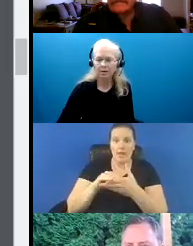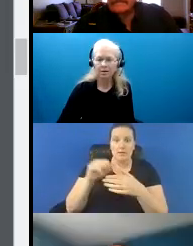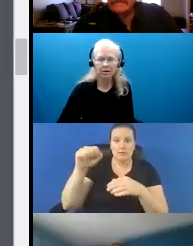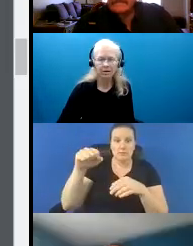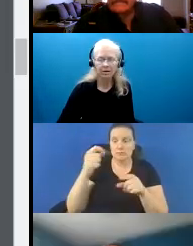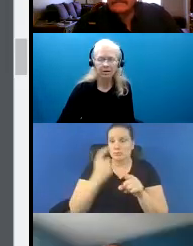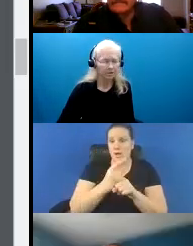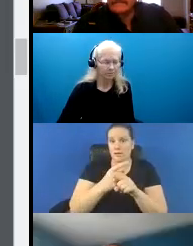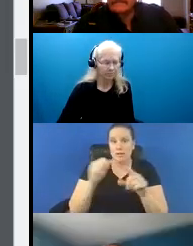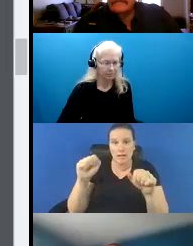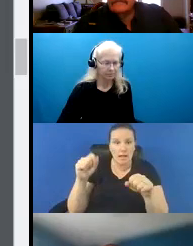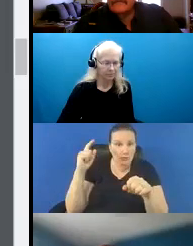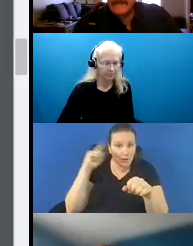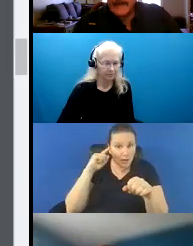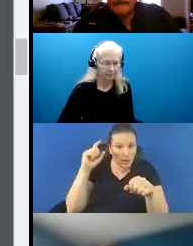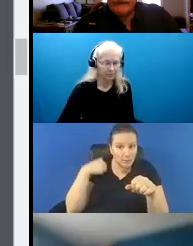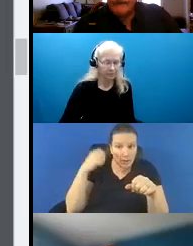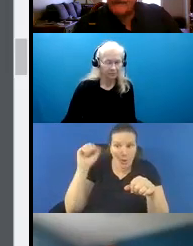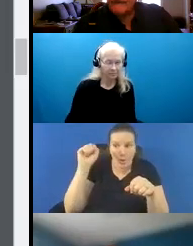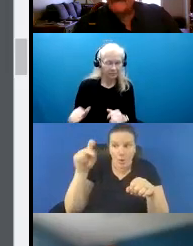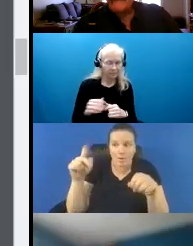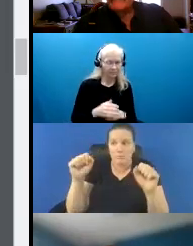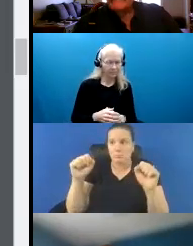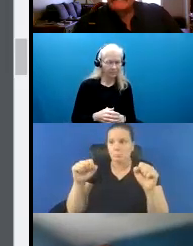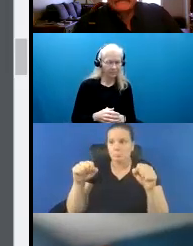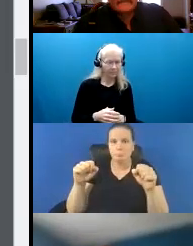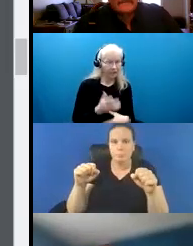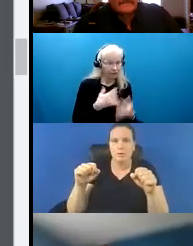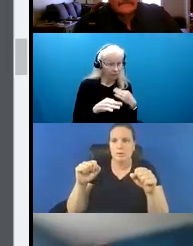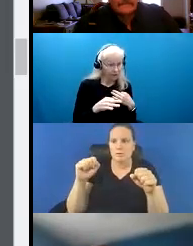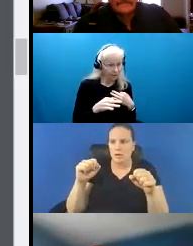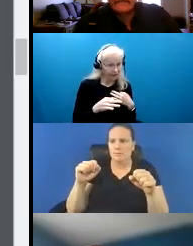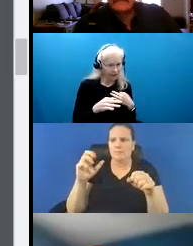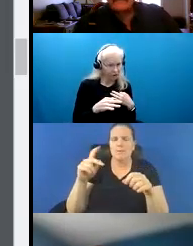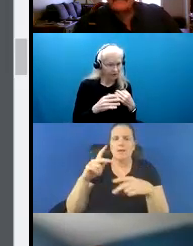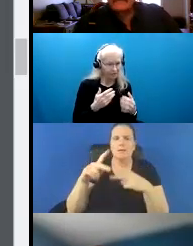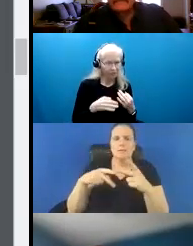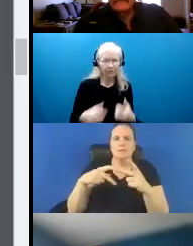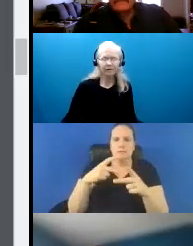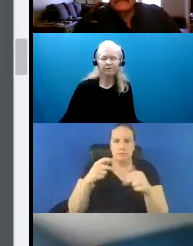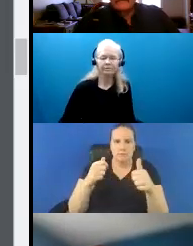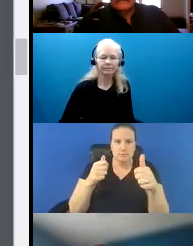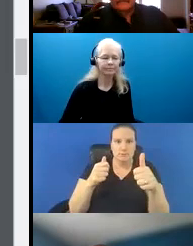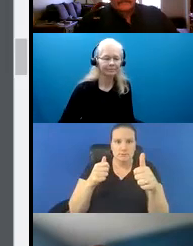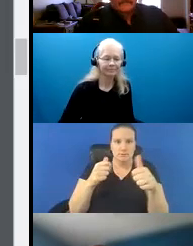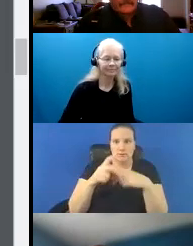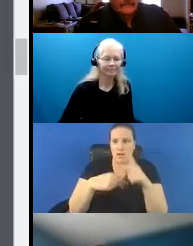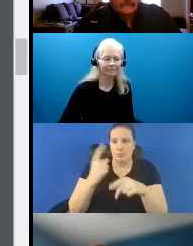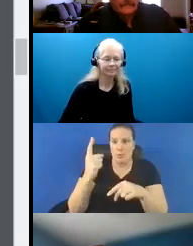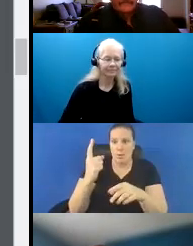Yes, so can you hear me all right? Yep. Okay. So type 1, you're correct. There's